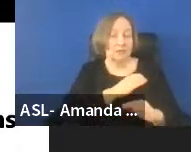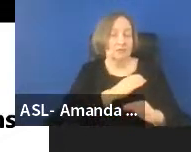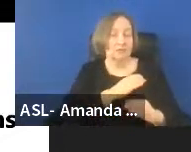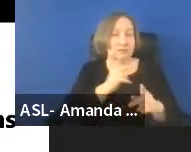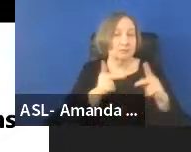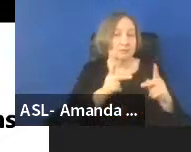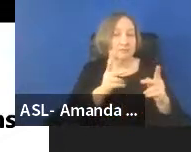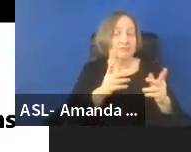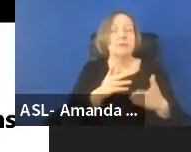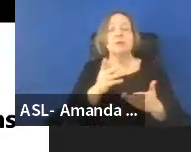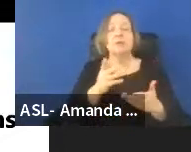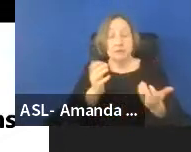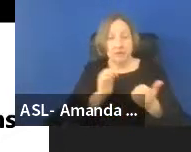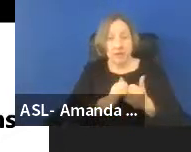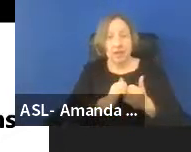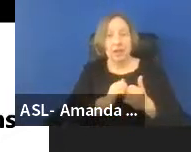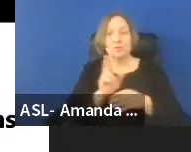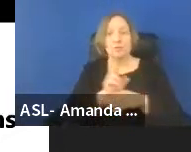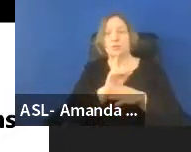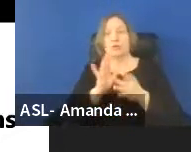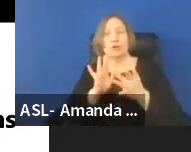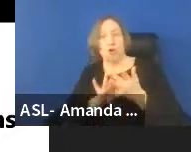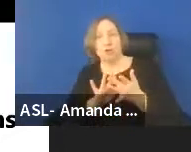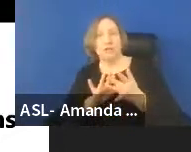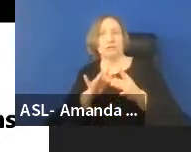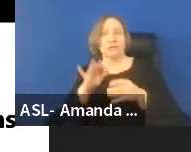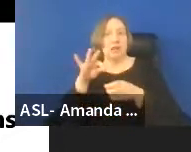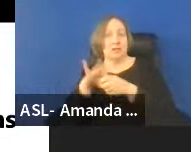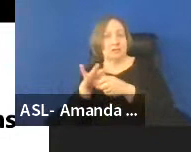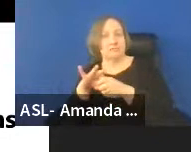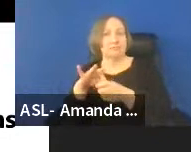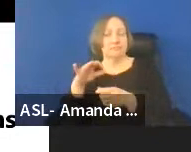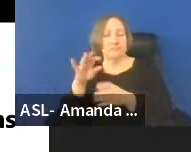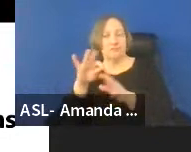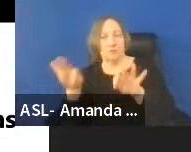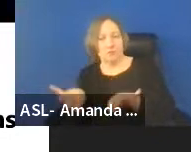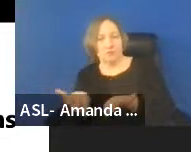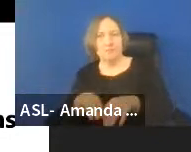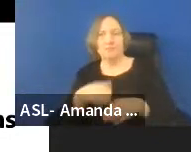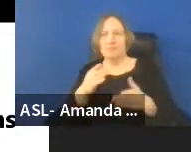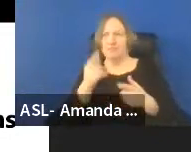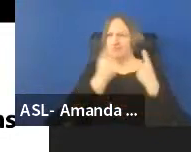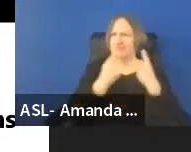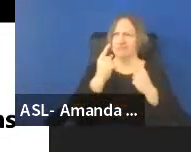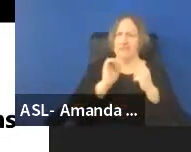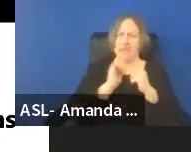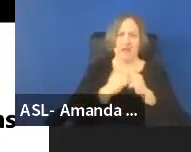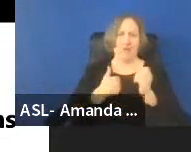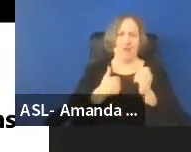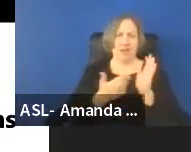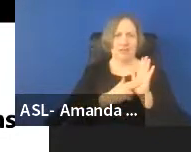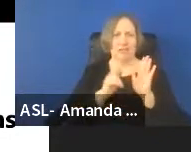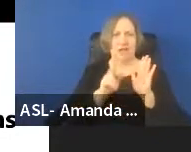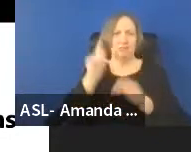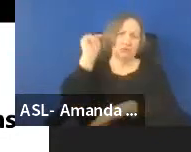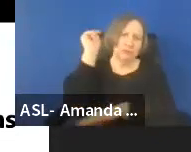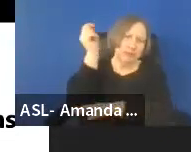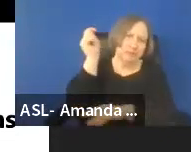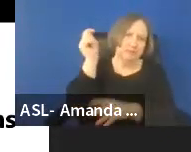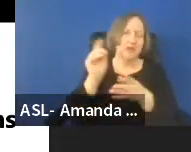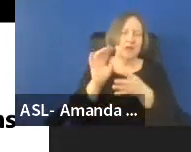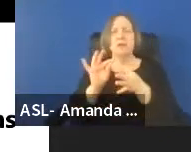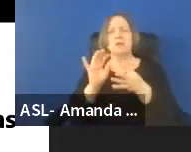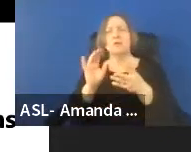the contact an elected official form. You might be wondering, how do I sign up to testify or provide